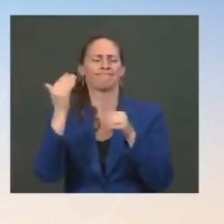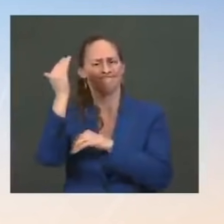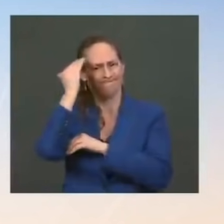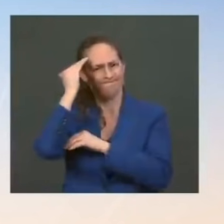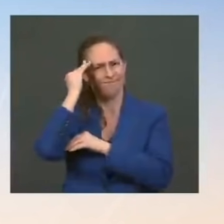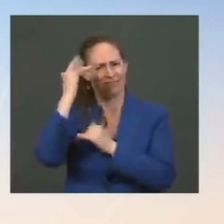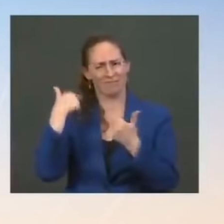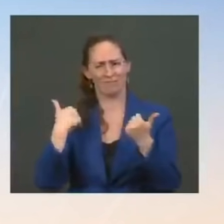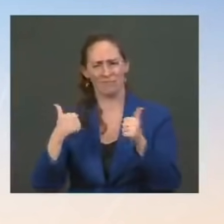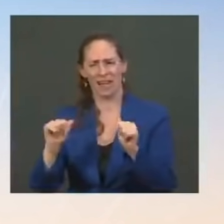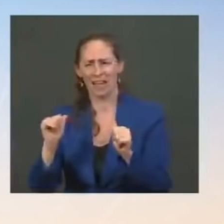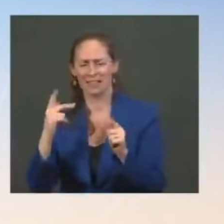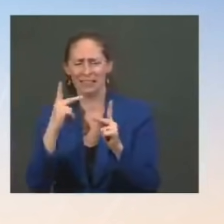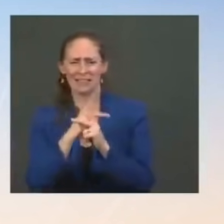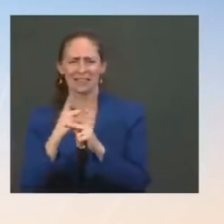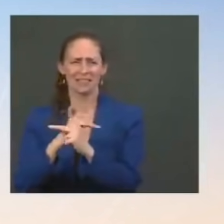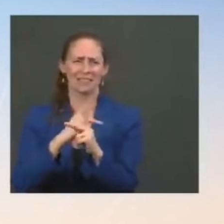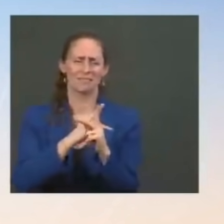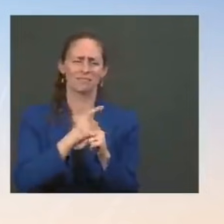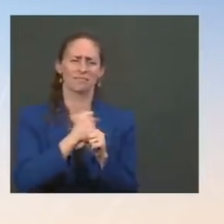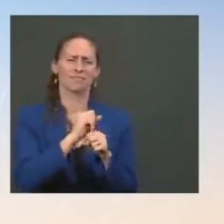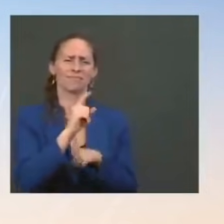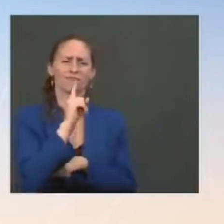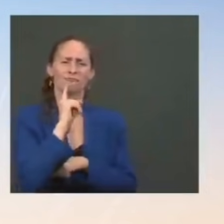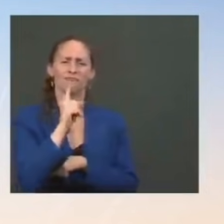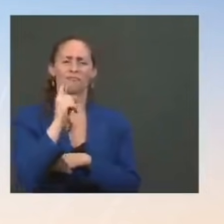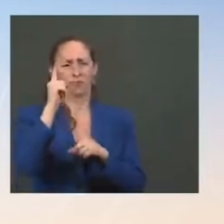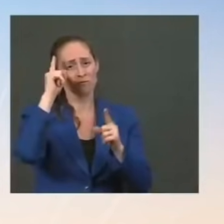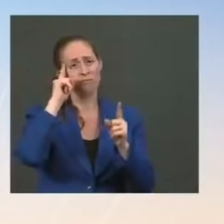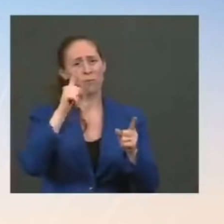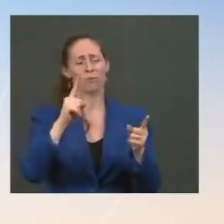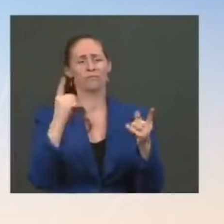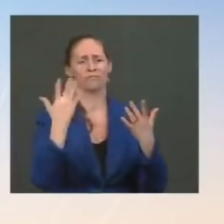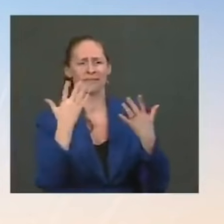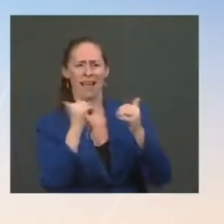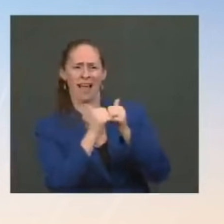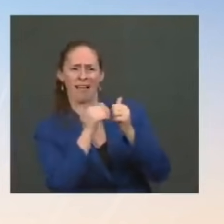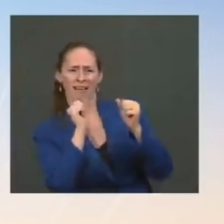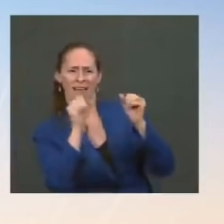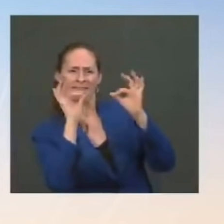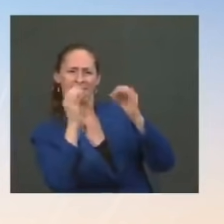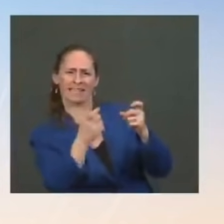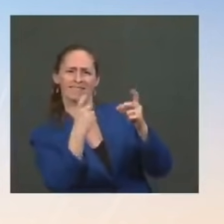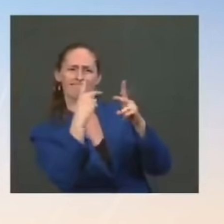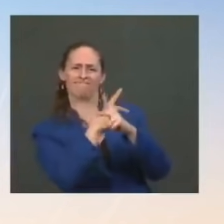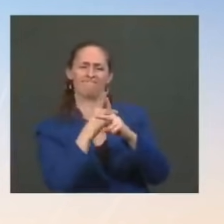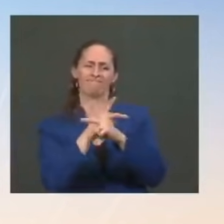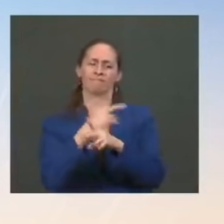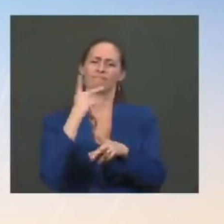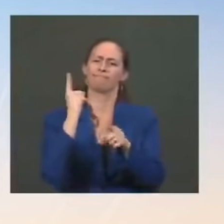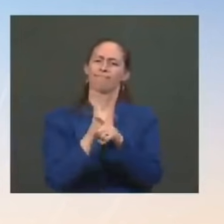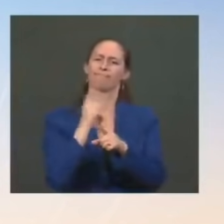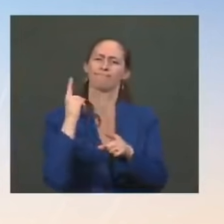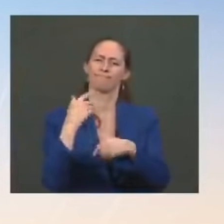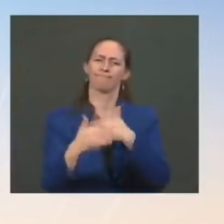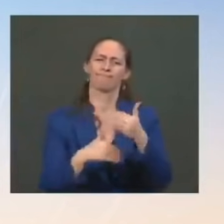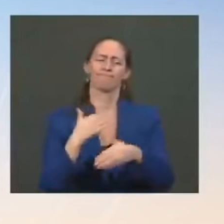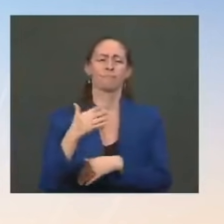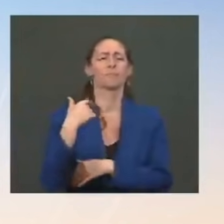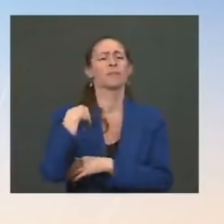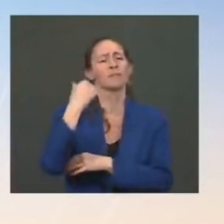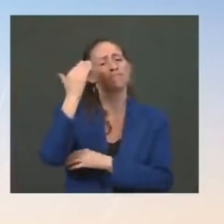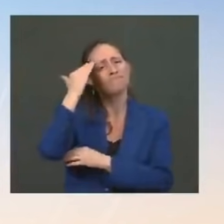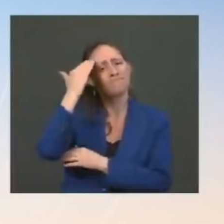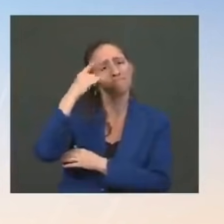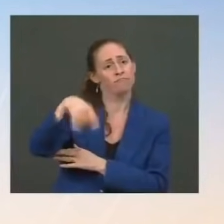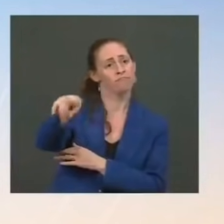tool belt to make sure that we deal with that in a real way, so that people understand that the president is